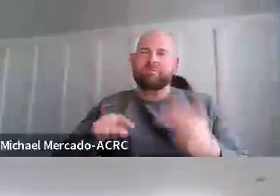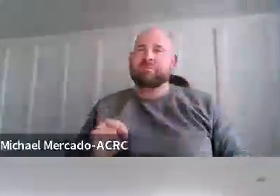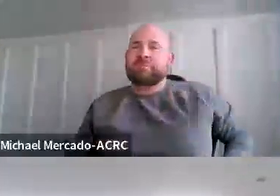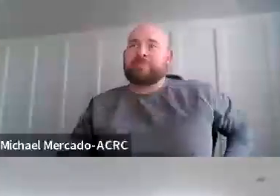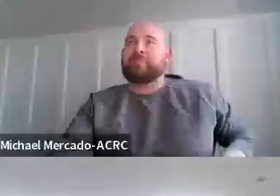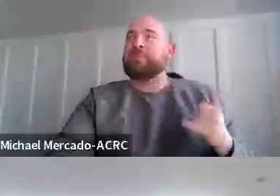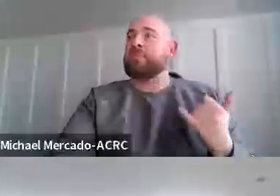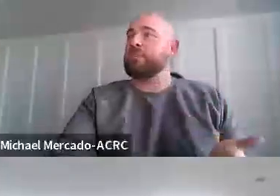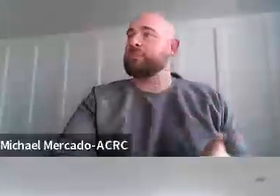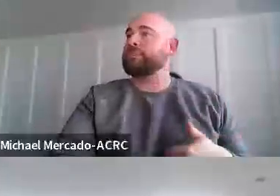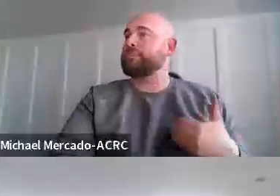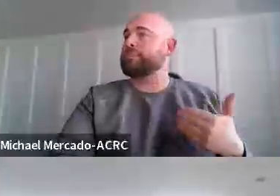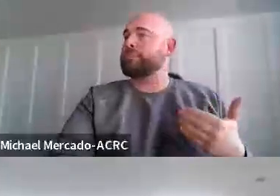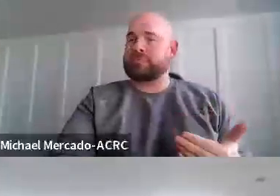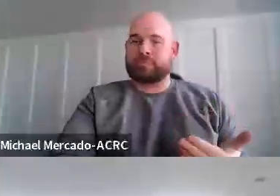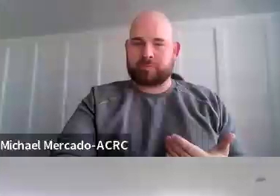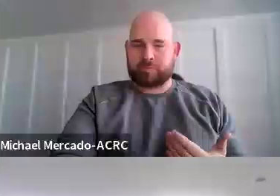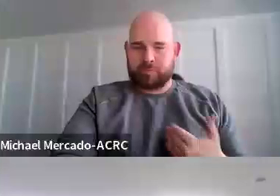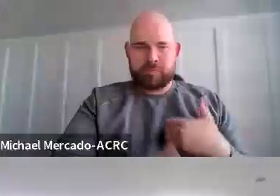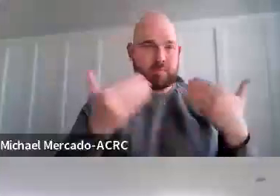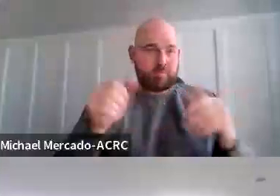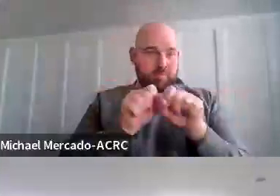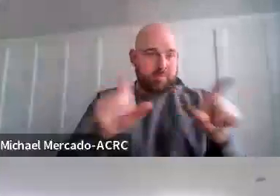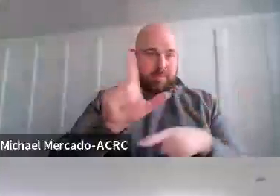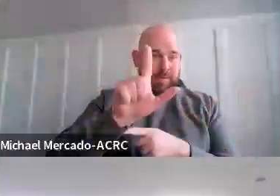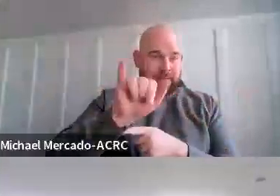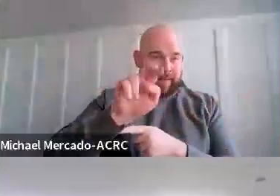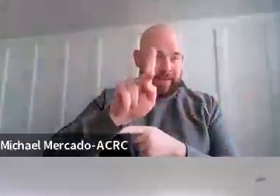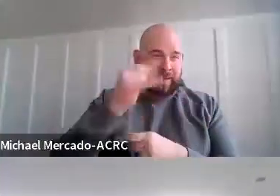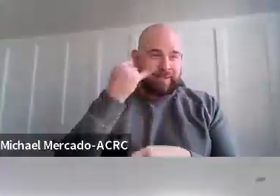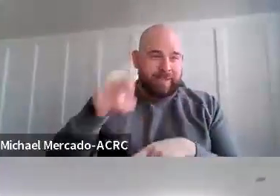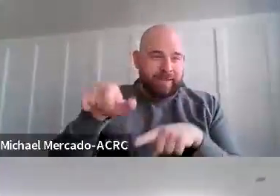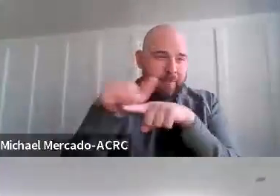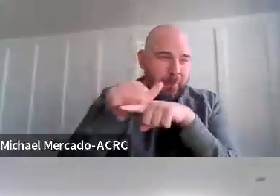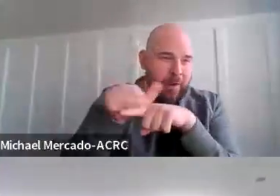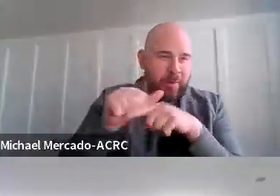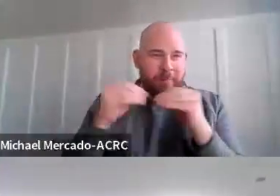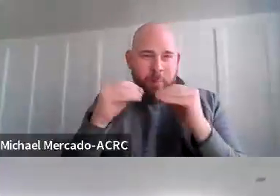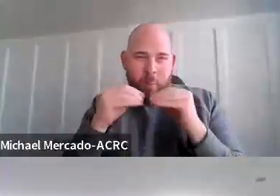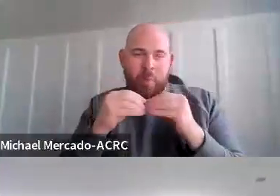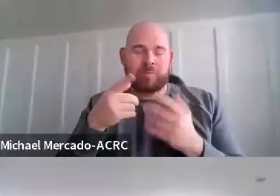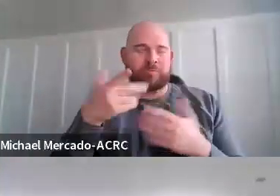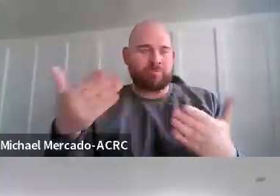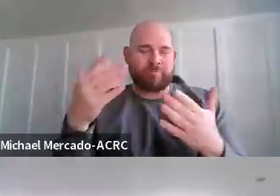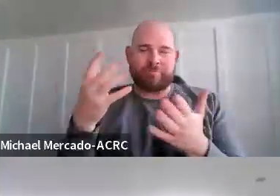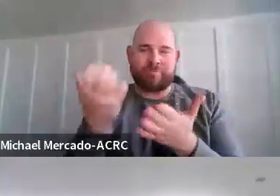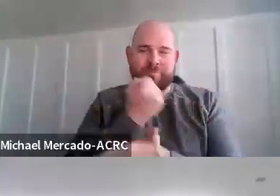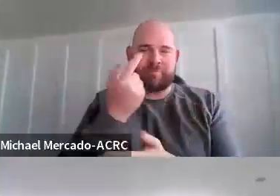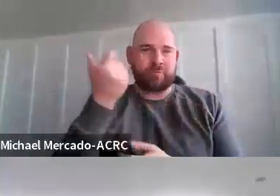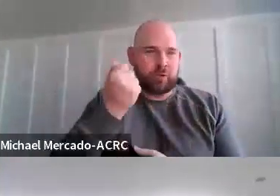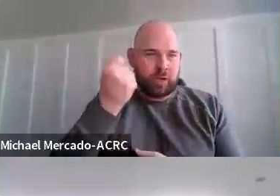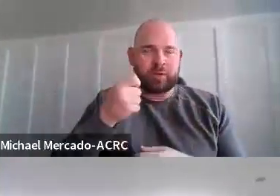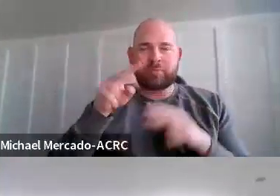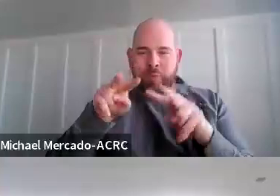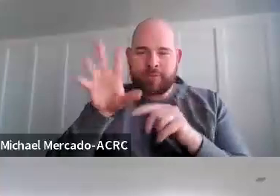Great. So those three signs are used in Martin Luther King Jr.'s famous quote. And then I sent a link, or I